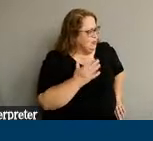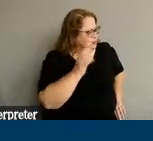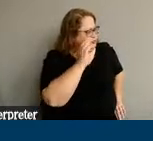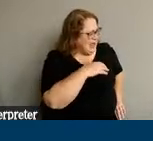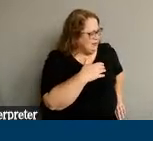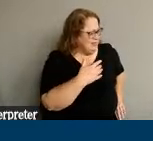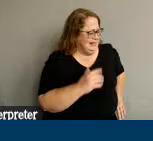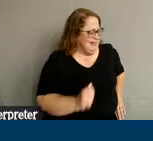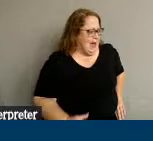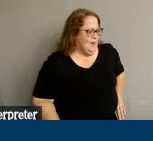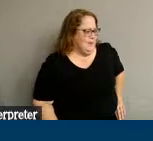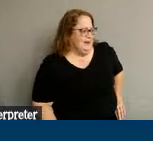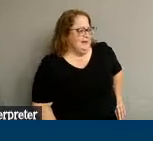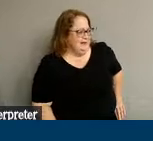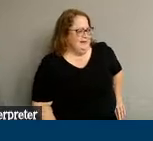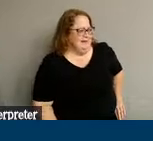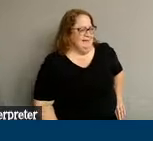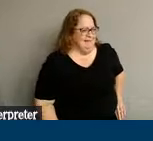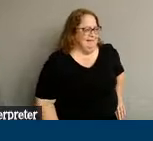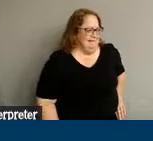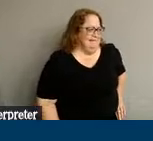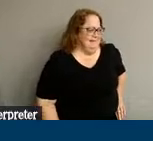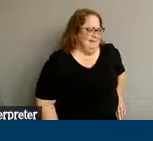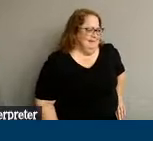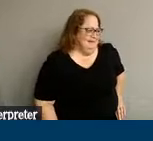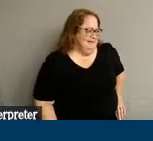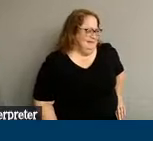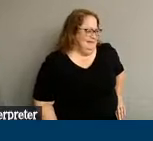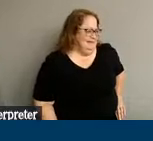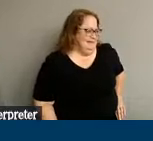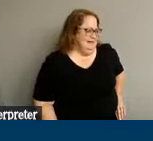they're executive, they should be